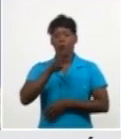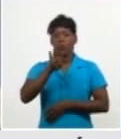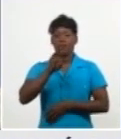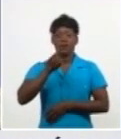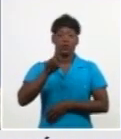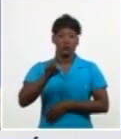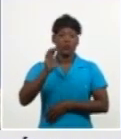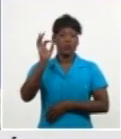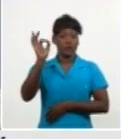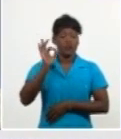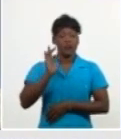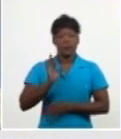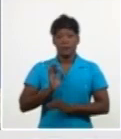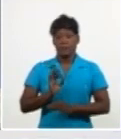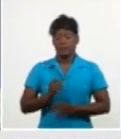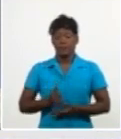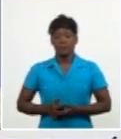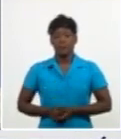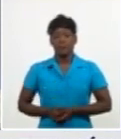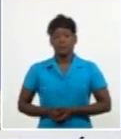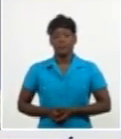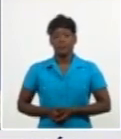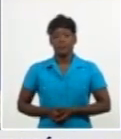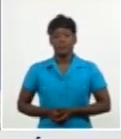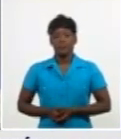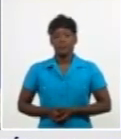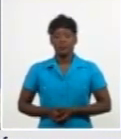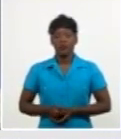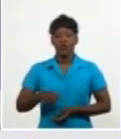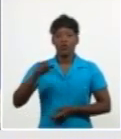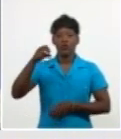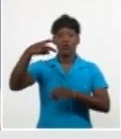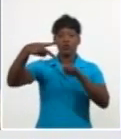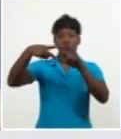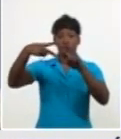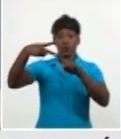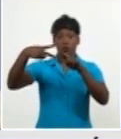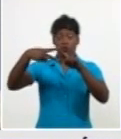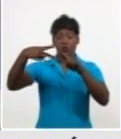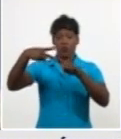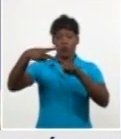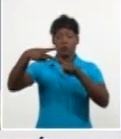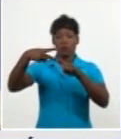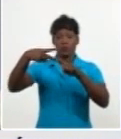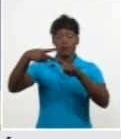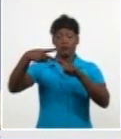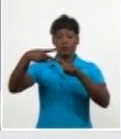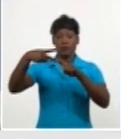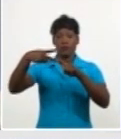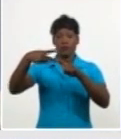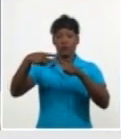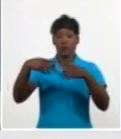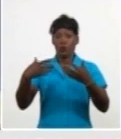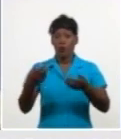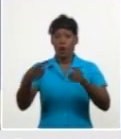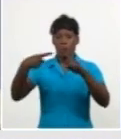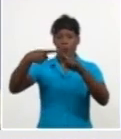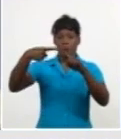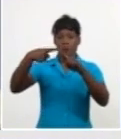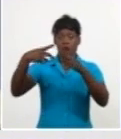and on top, the 2 places with active cases are the United States,